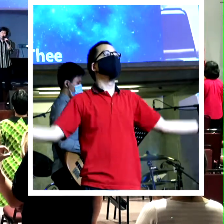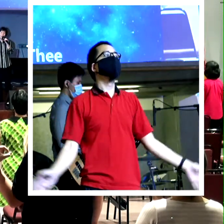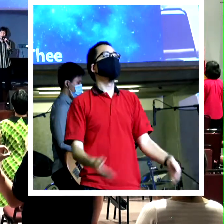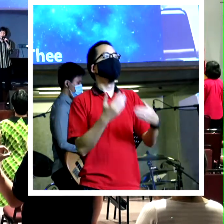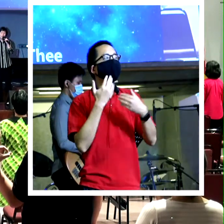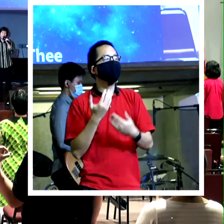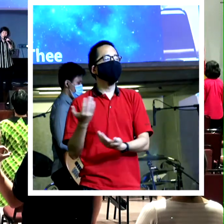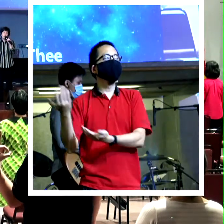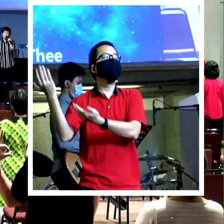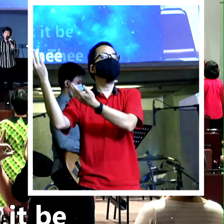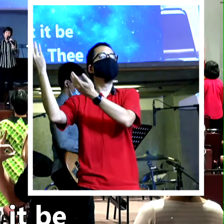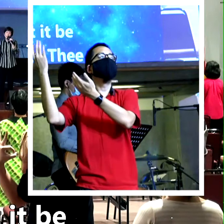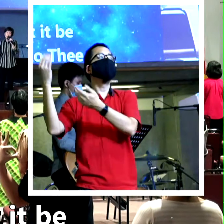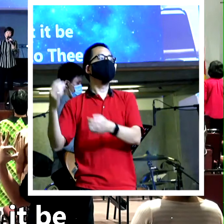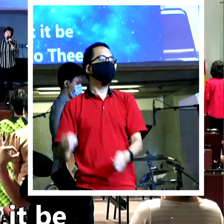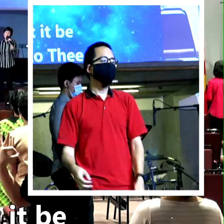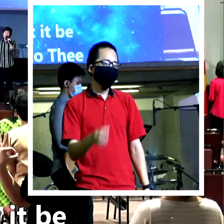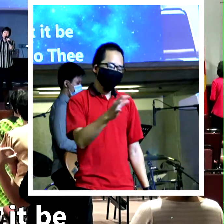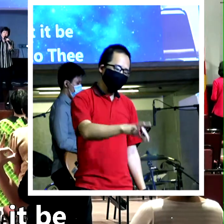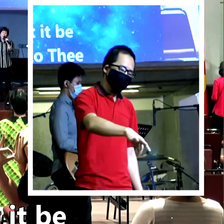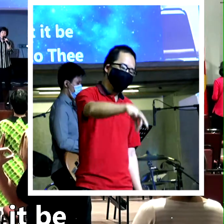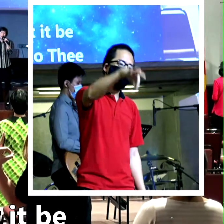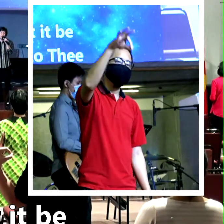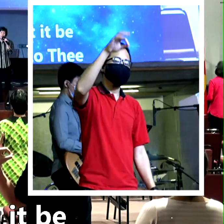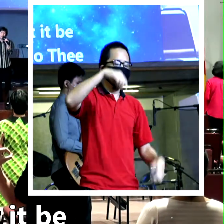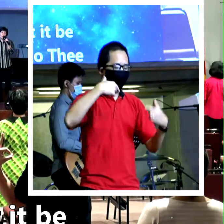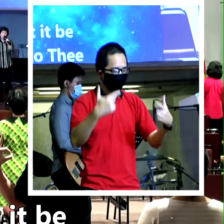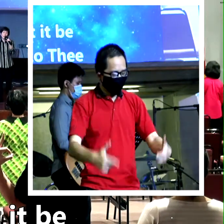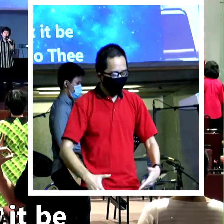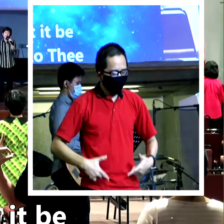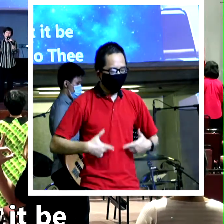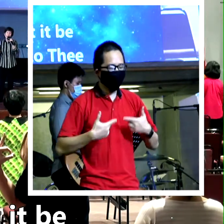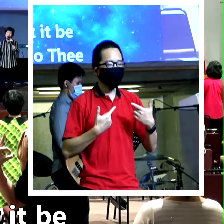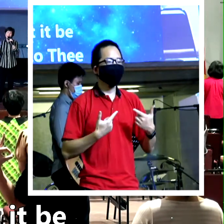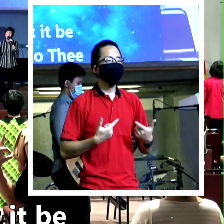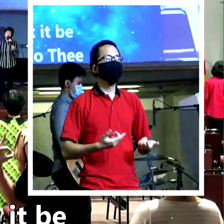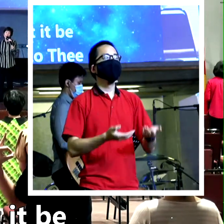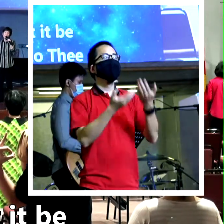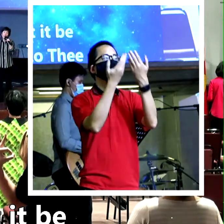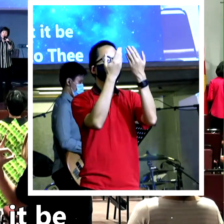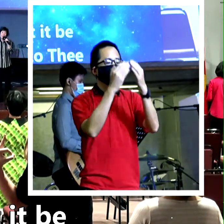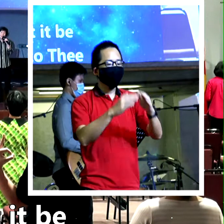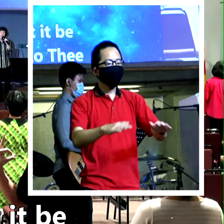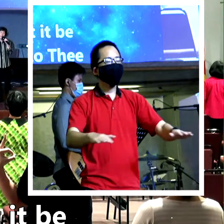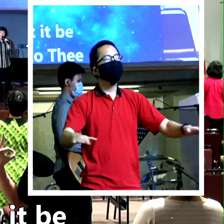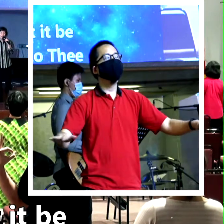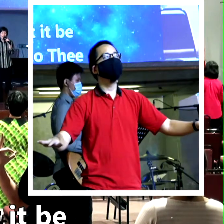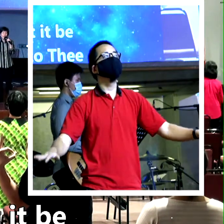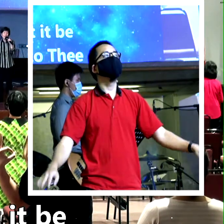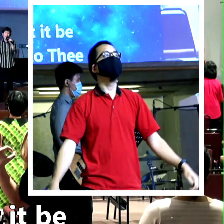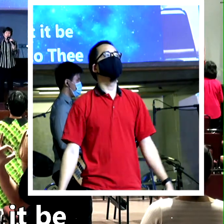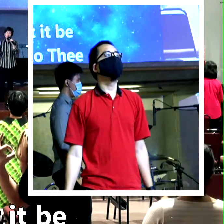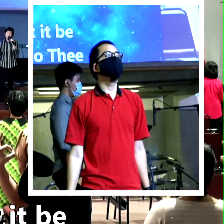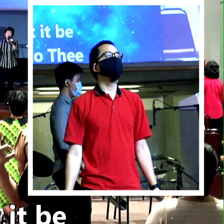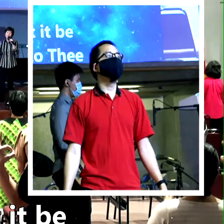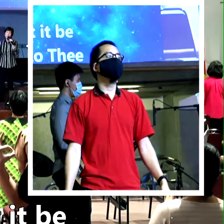First one, take my life and let it be. And take my life and let